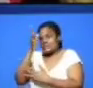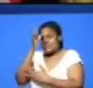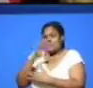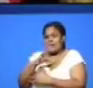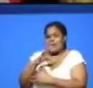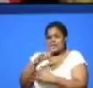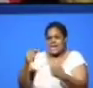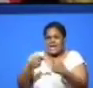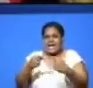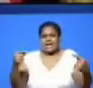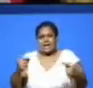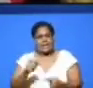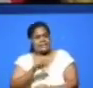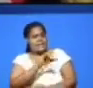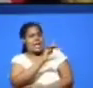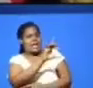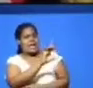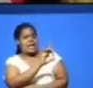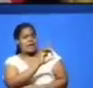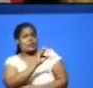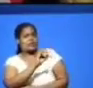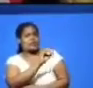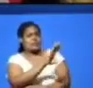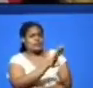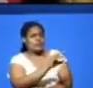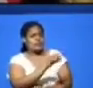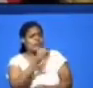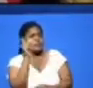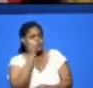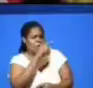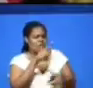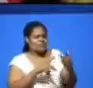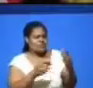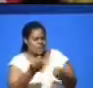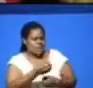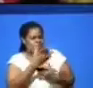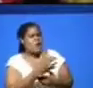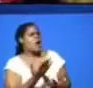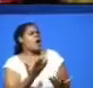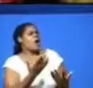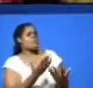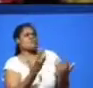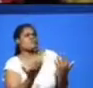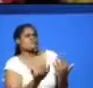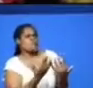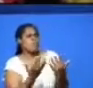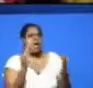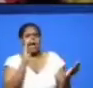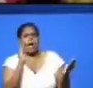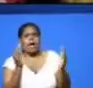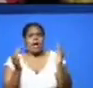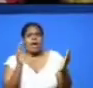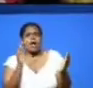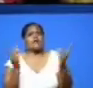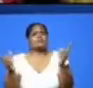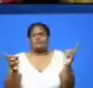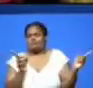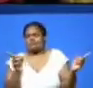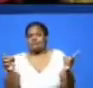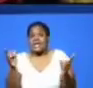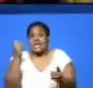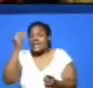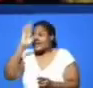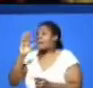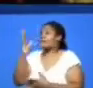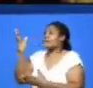850 false prophets. And he said to them, how long will you halt between two opinions? If the Lord be God,